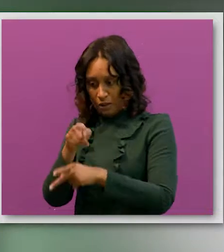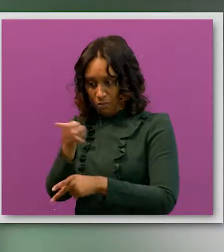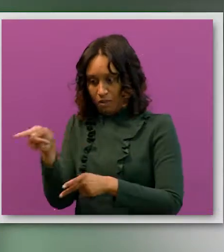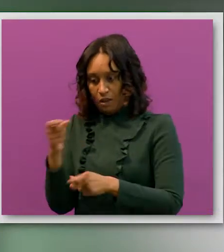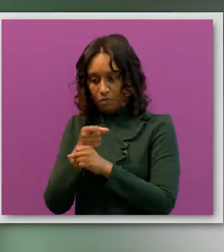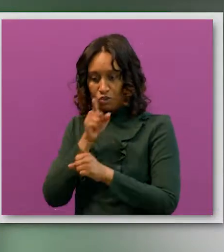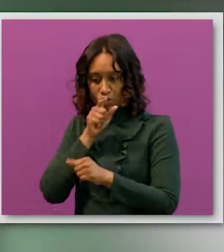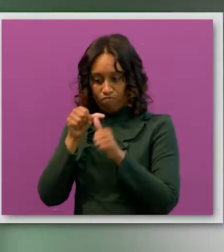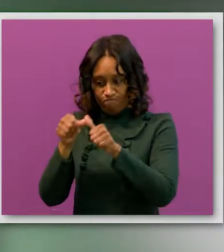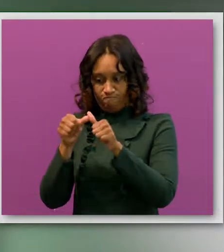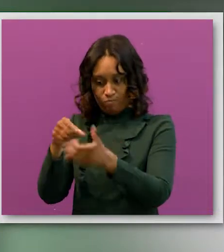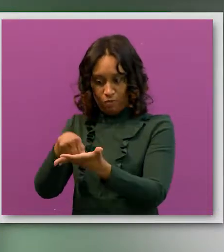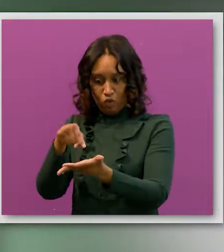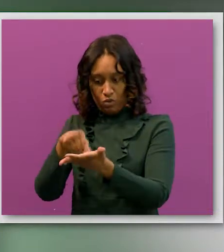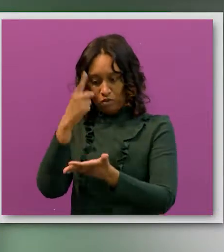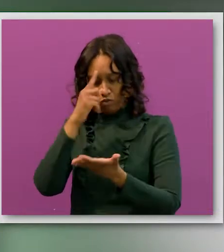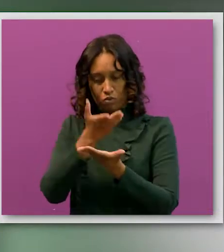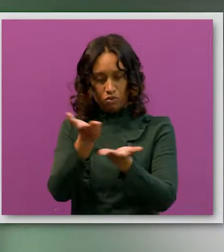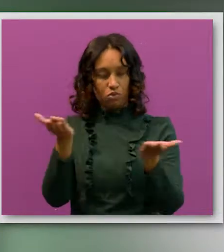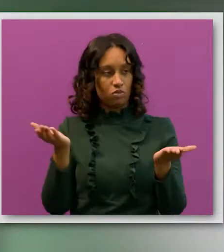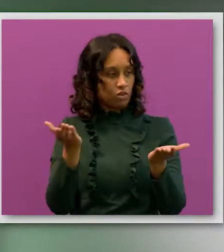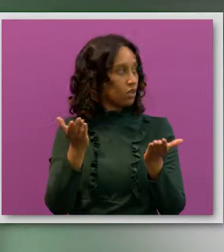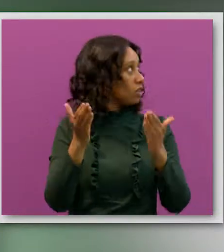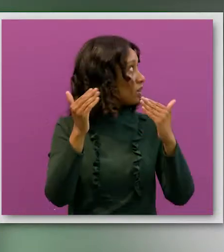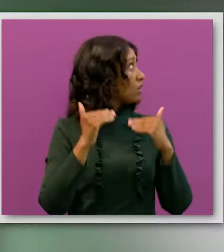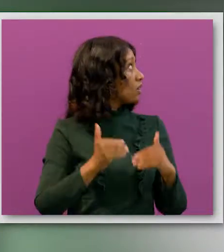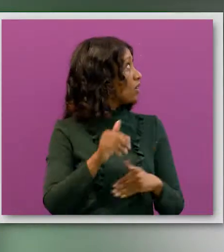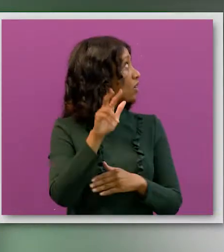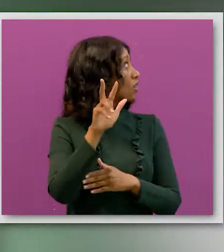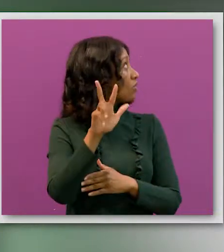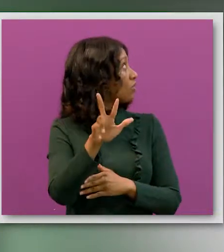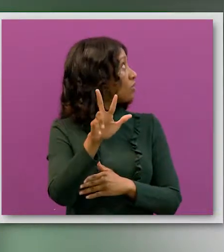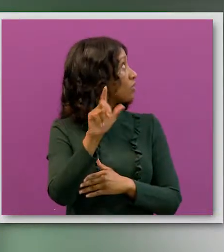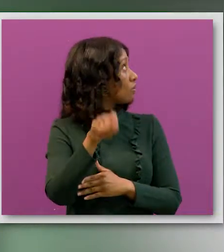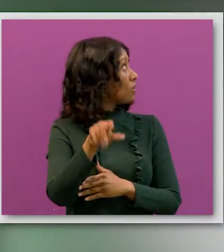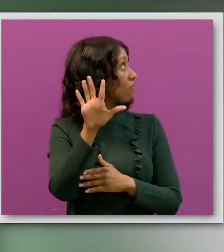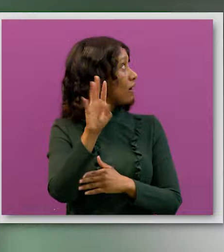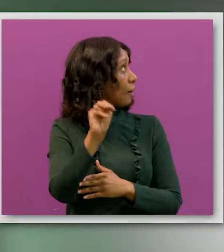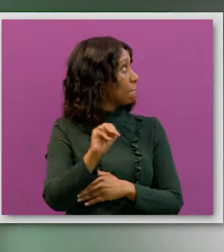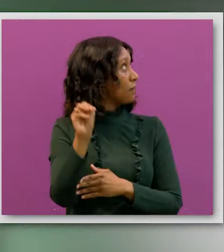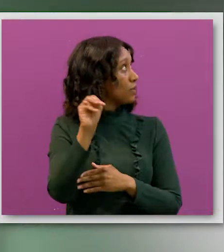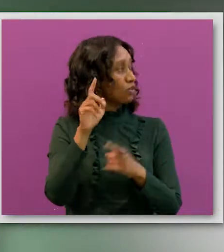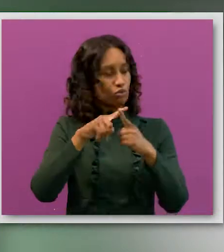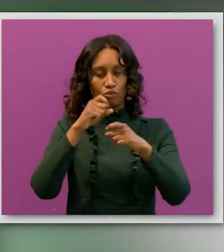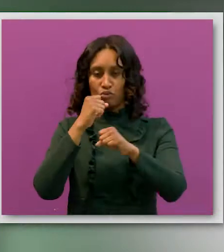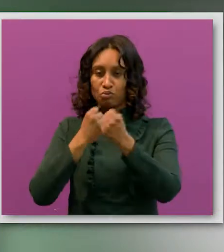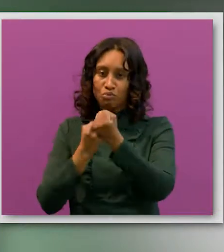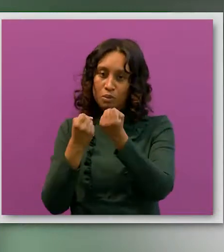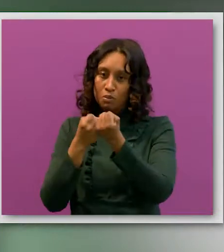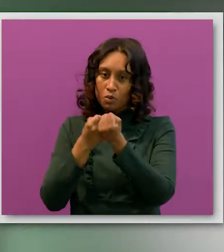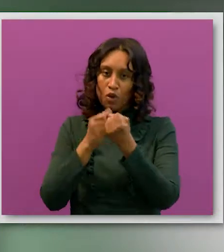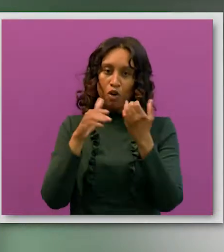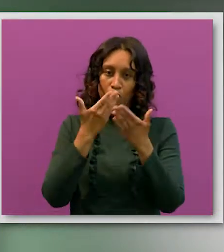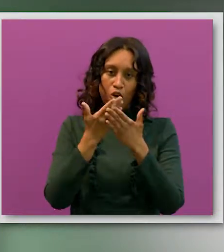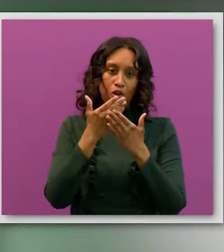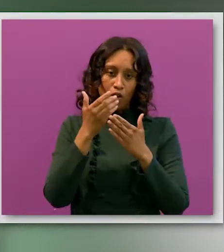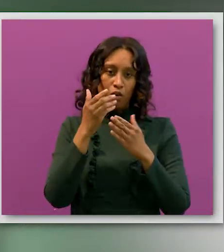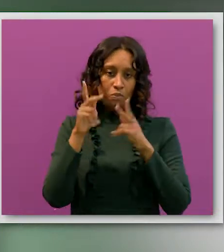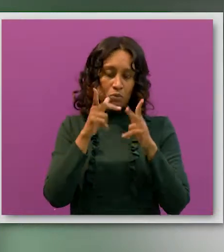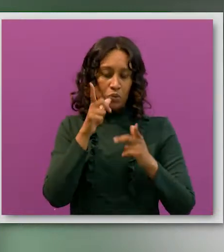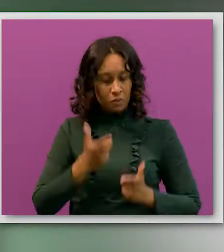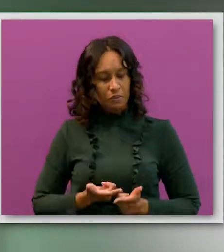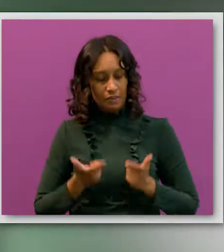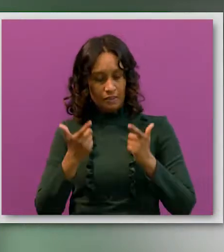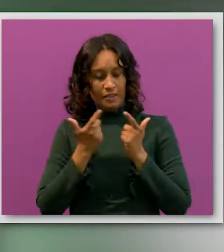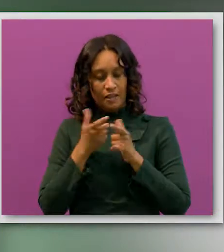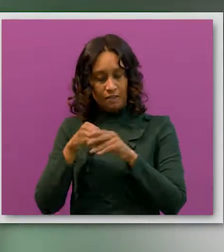they remain affordable for our residents. $3.5 million to support tenants' rights, $17 million to support our cultural economy